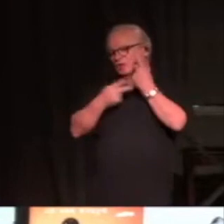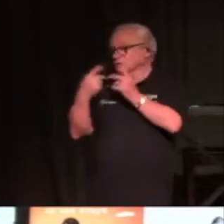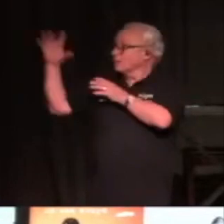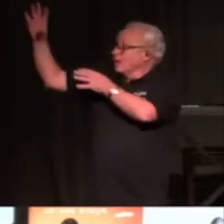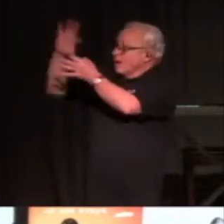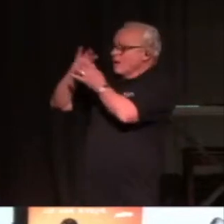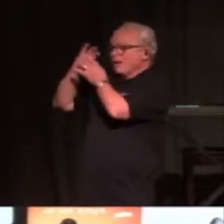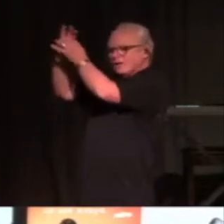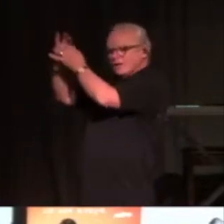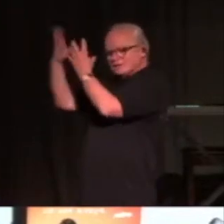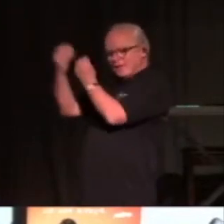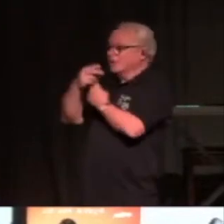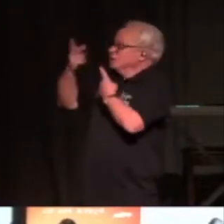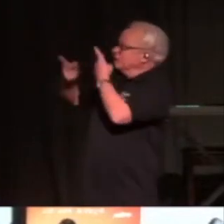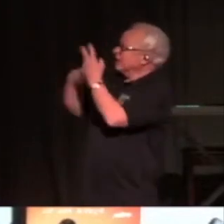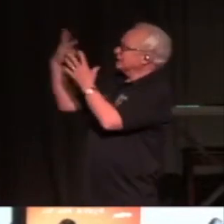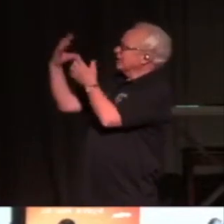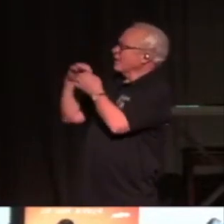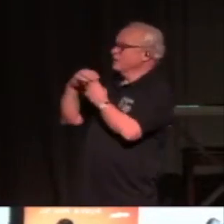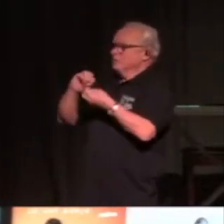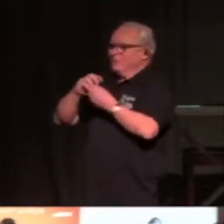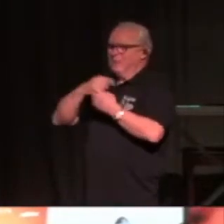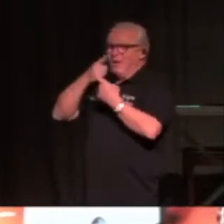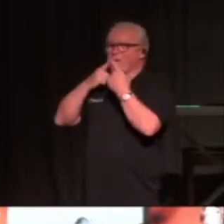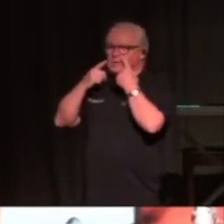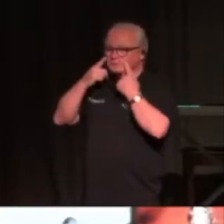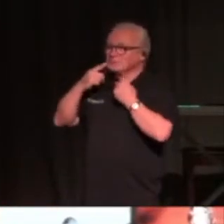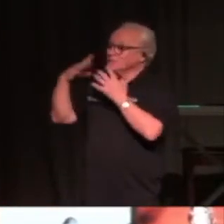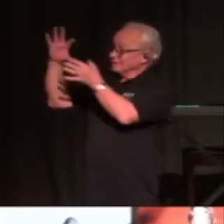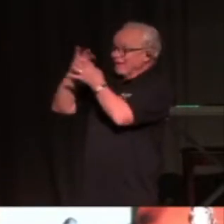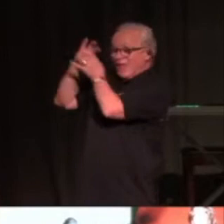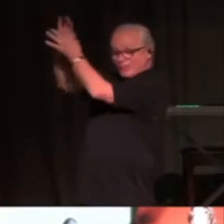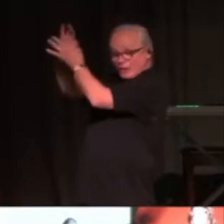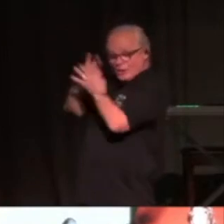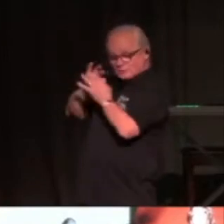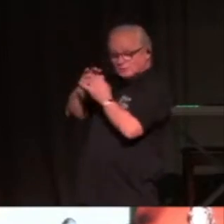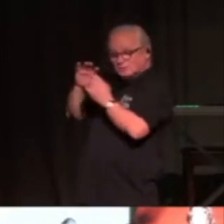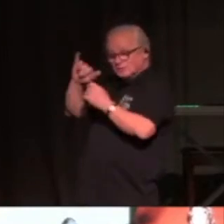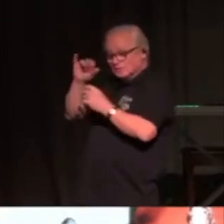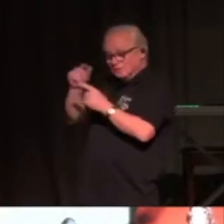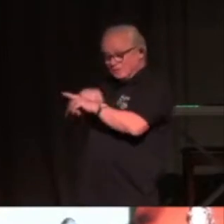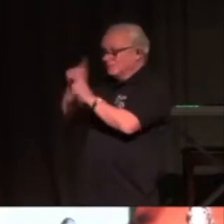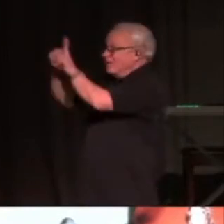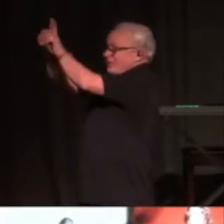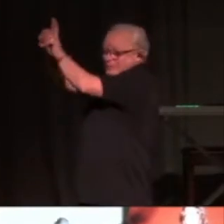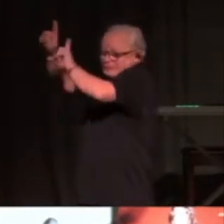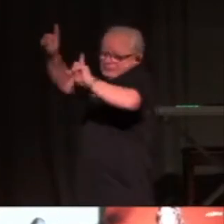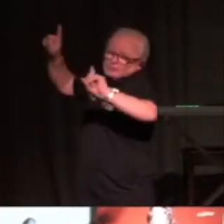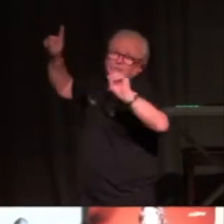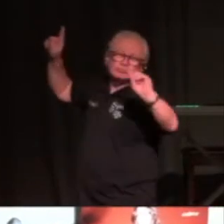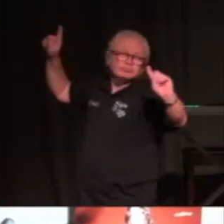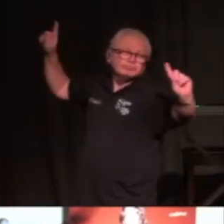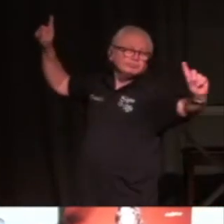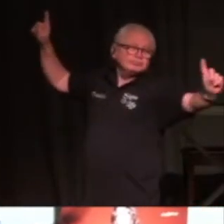my heart and made me weep and made me cry together. And I've been so far away from him that, you know, I thought